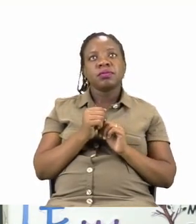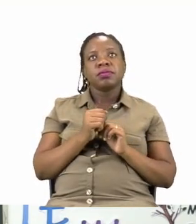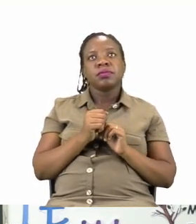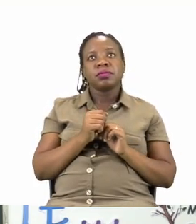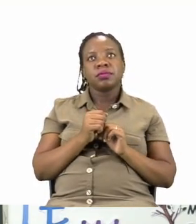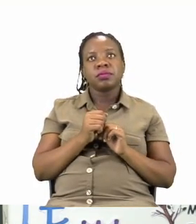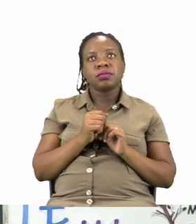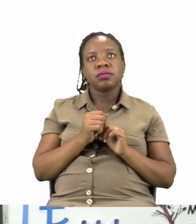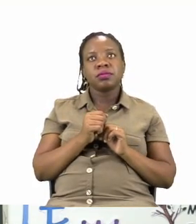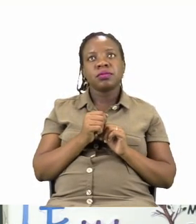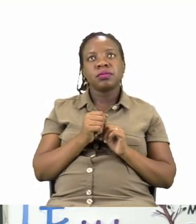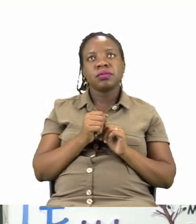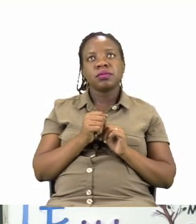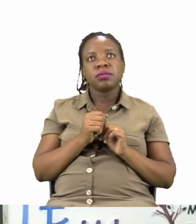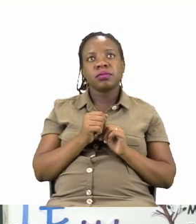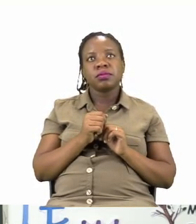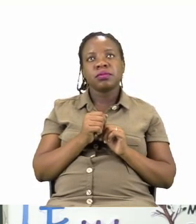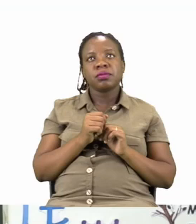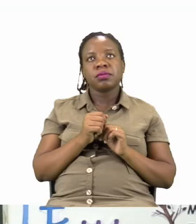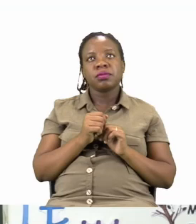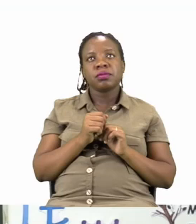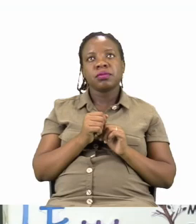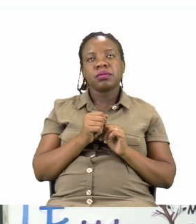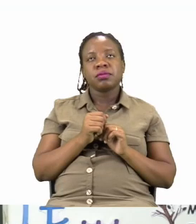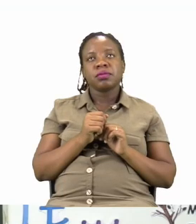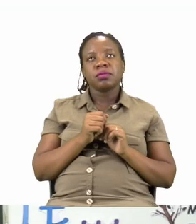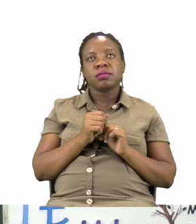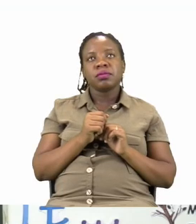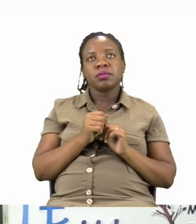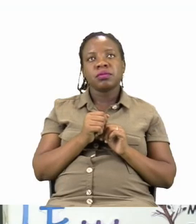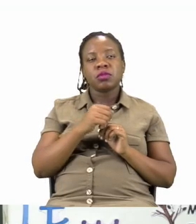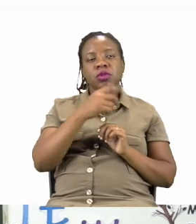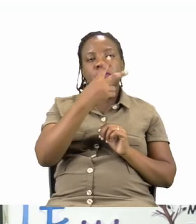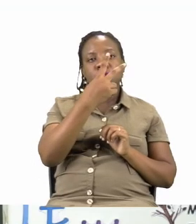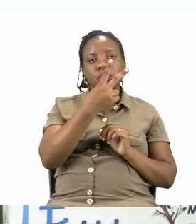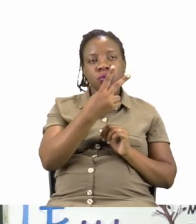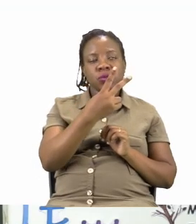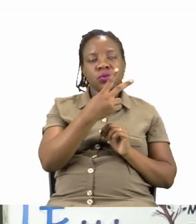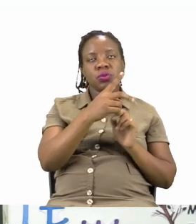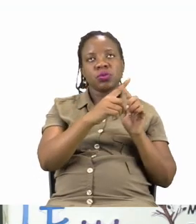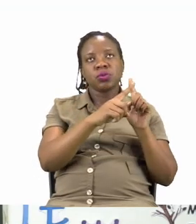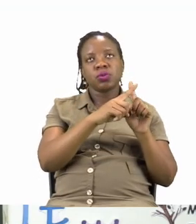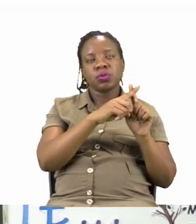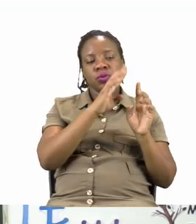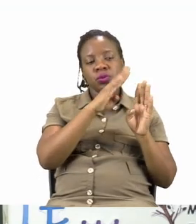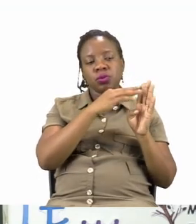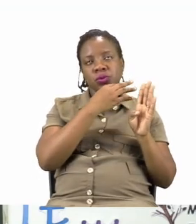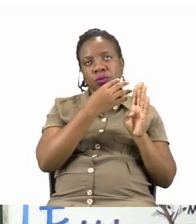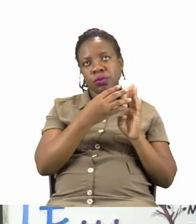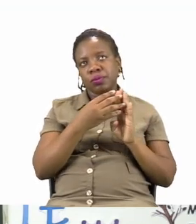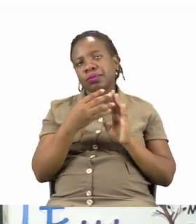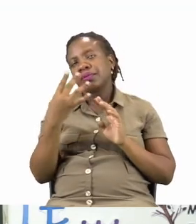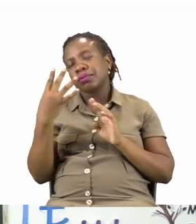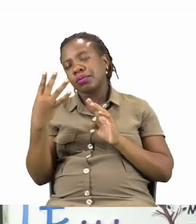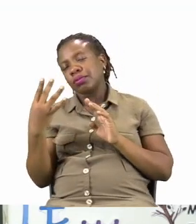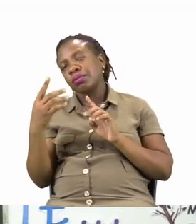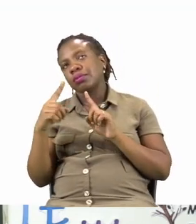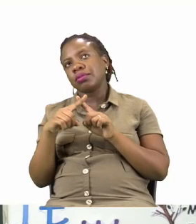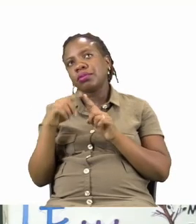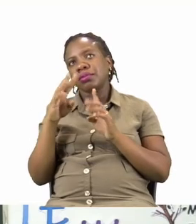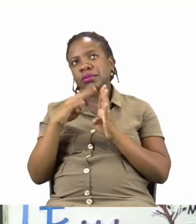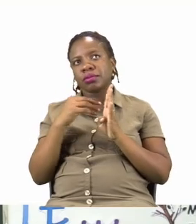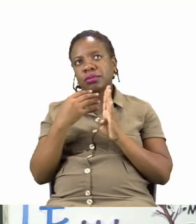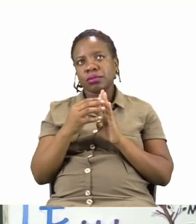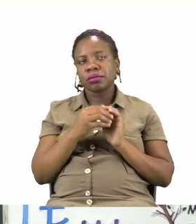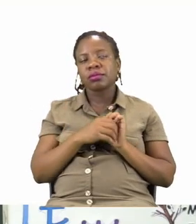2 times table and the first example for the 4 times table. Now the first one says